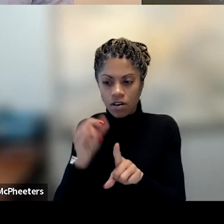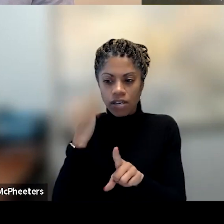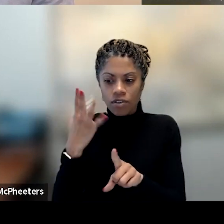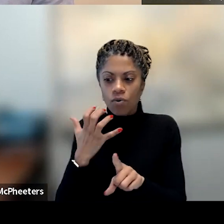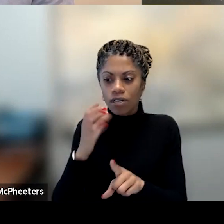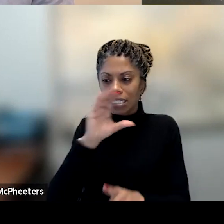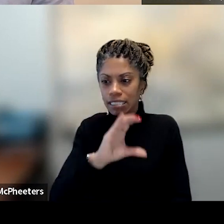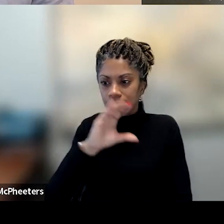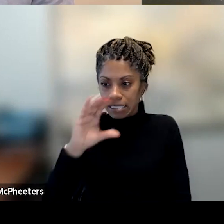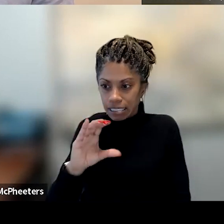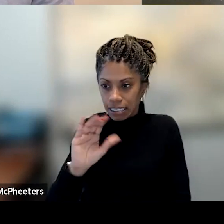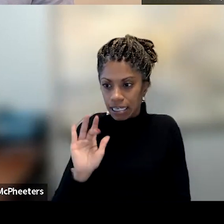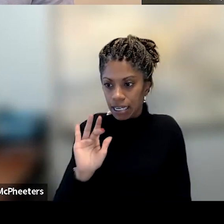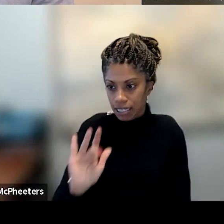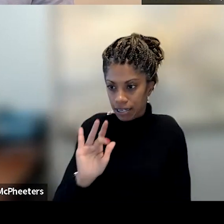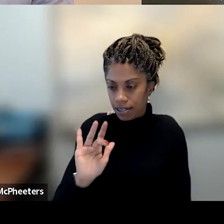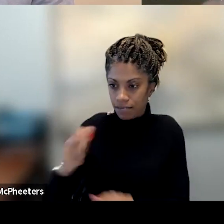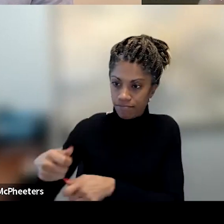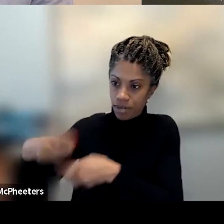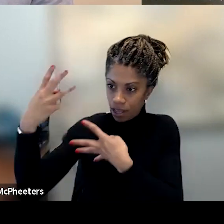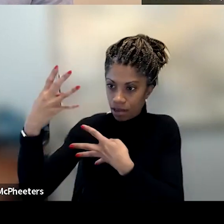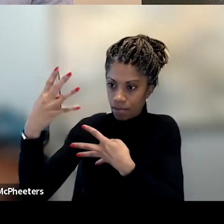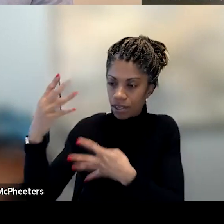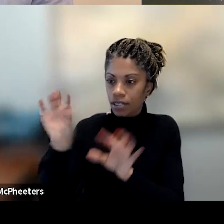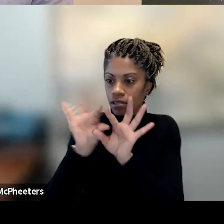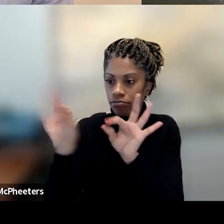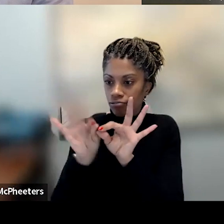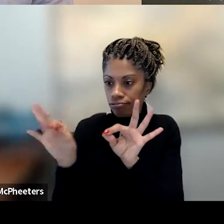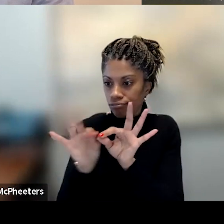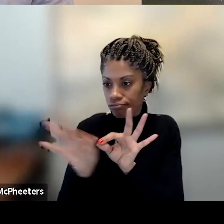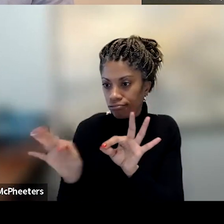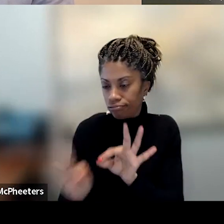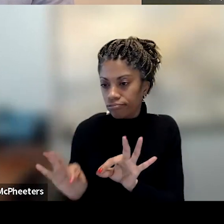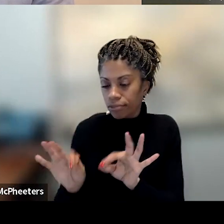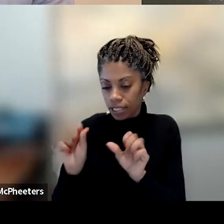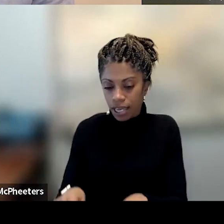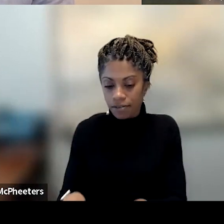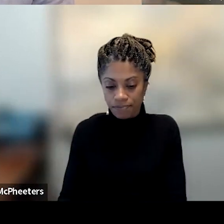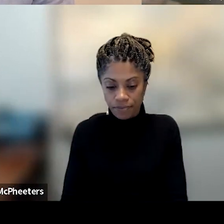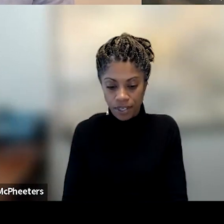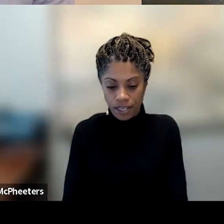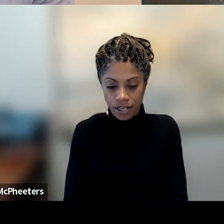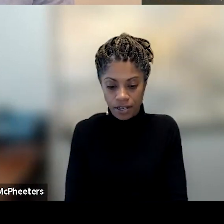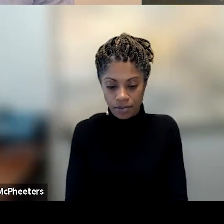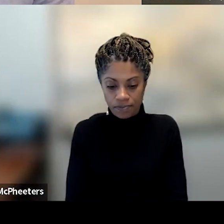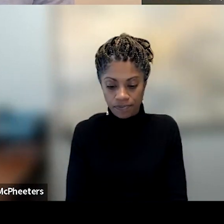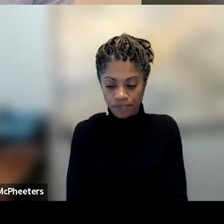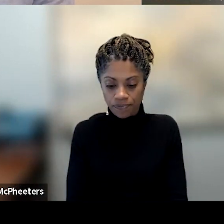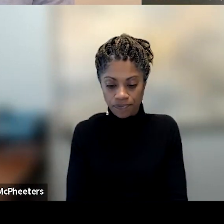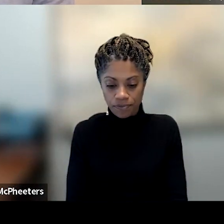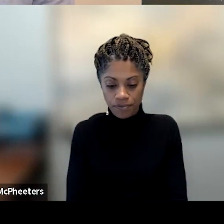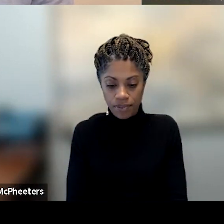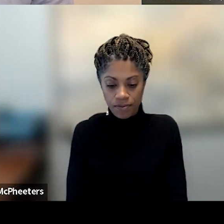down below the CC button if you want to do that. We will be recording and posting this webinar on the network's YouTube channel. We'll get that